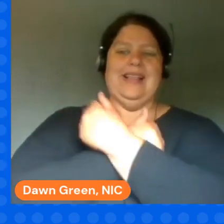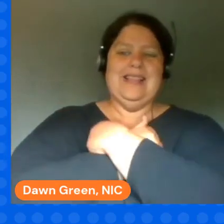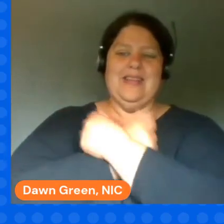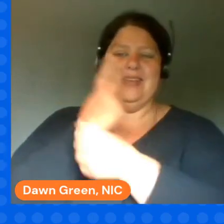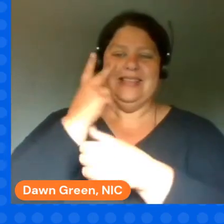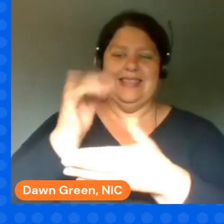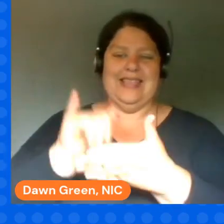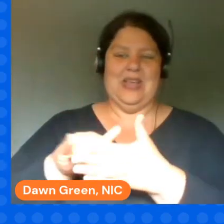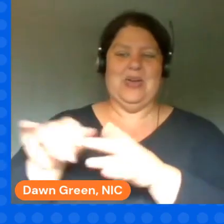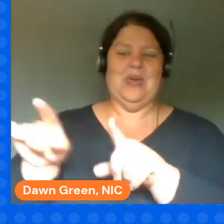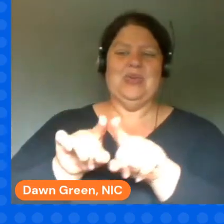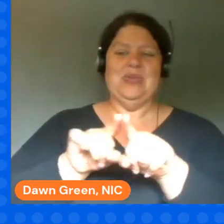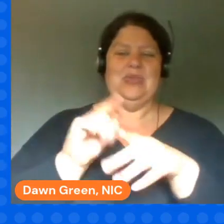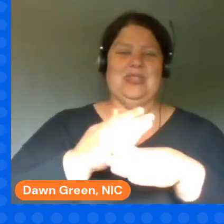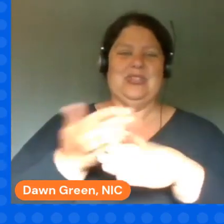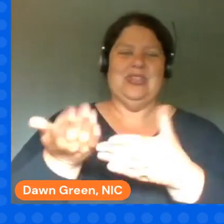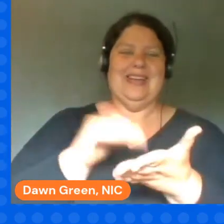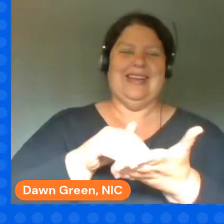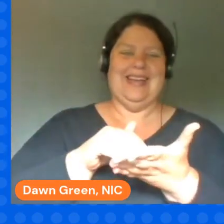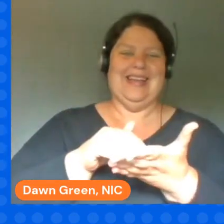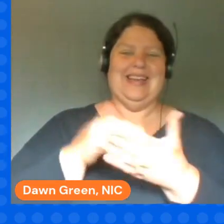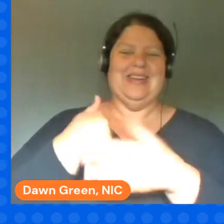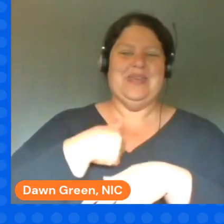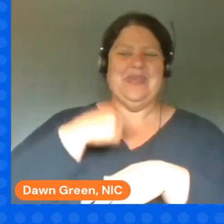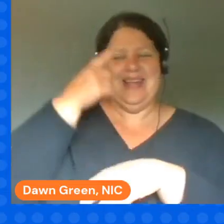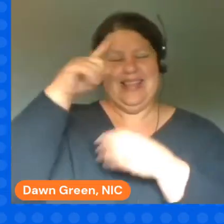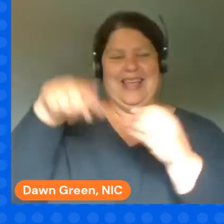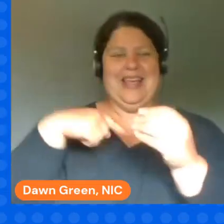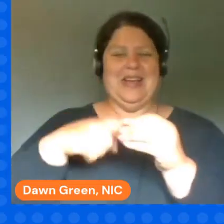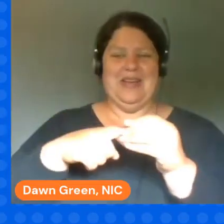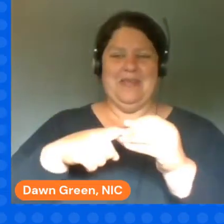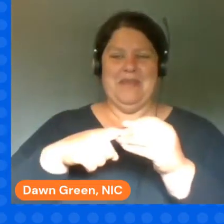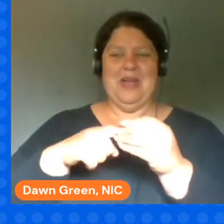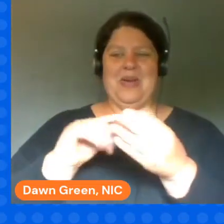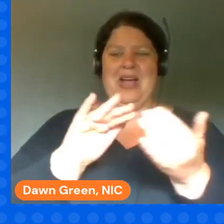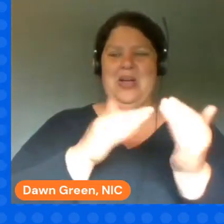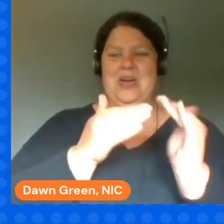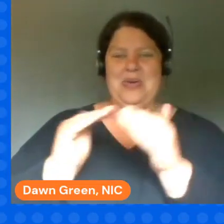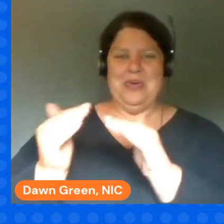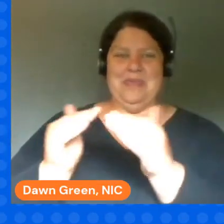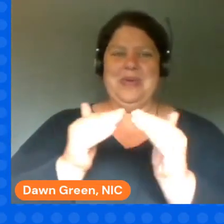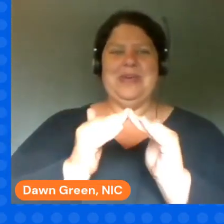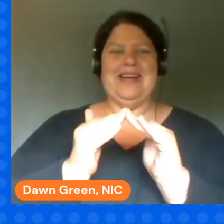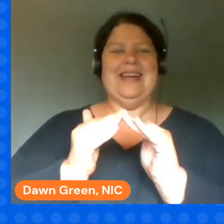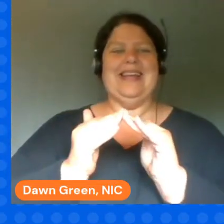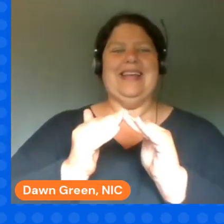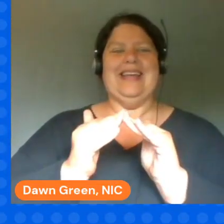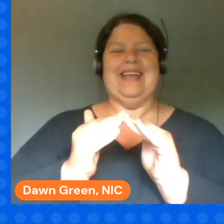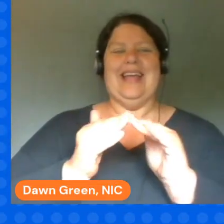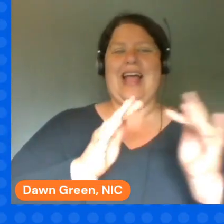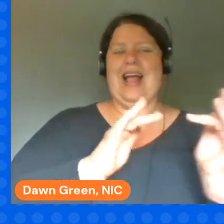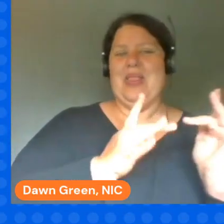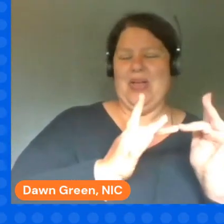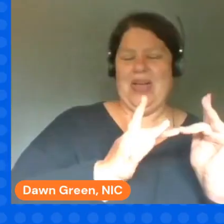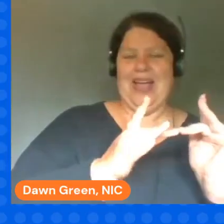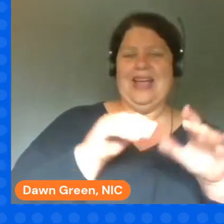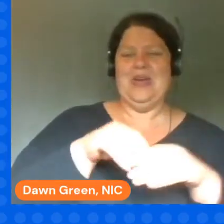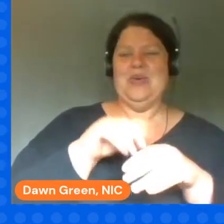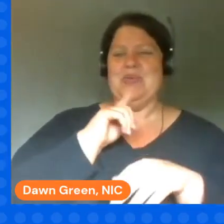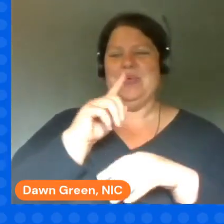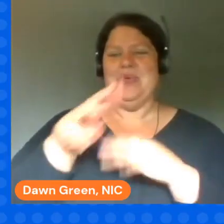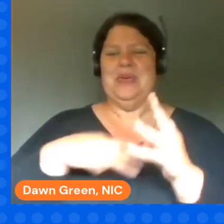on our platforms as well. So we think of community as just existing in many different places online and in the real world.